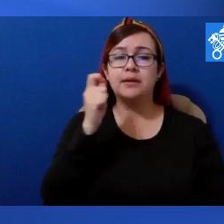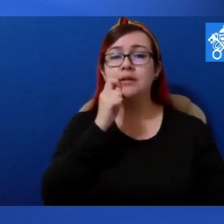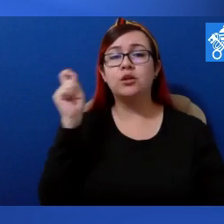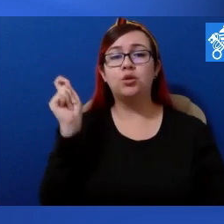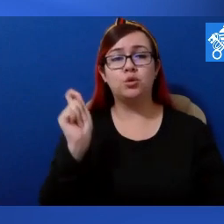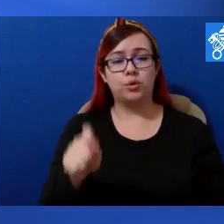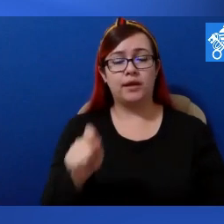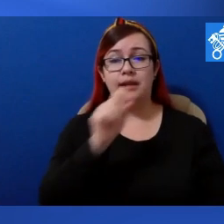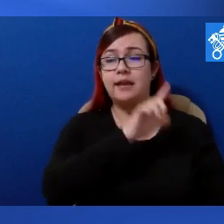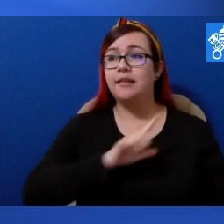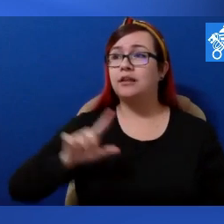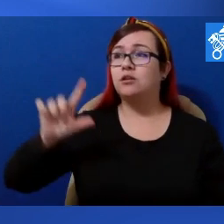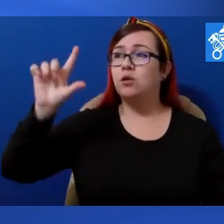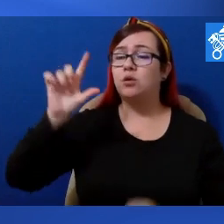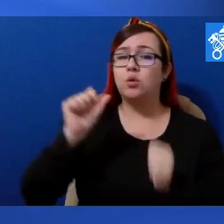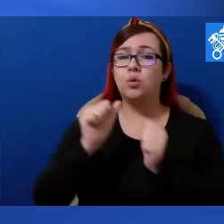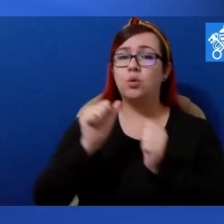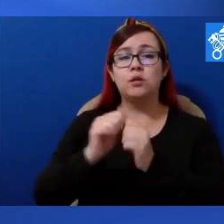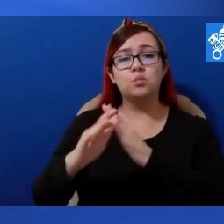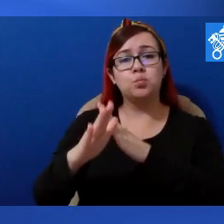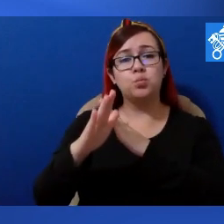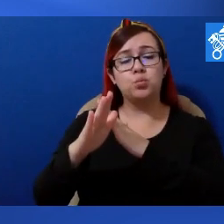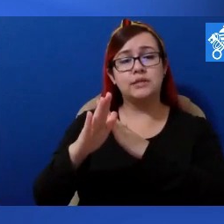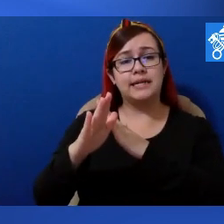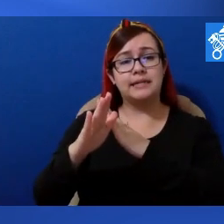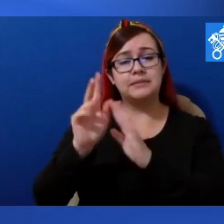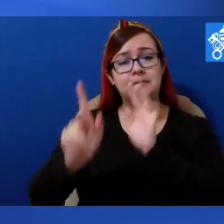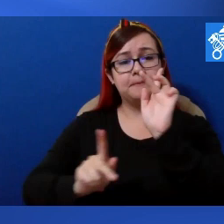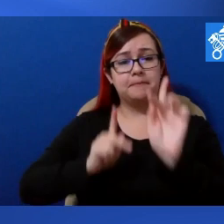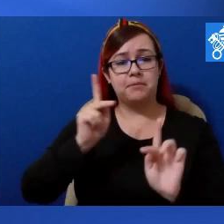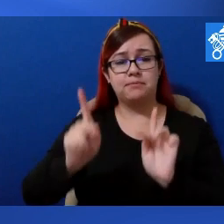view to the intellectual and spiritual growth of the area.